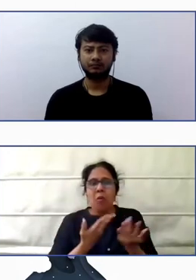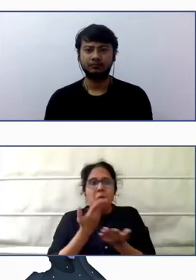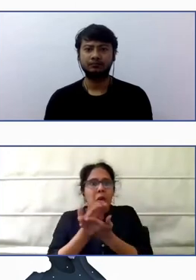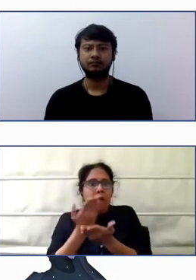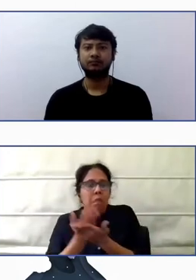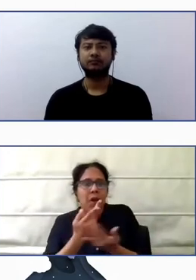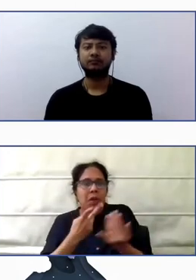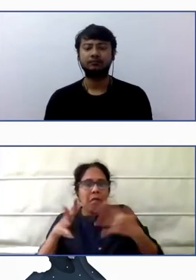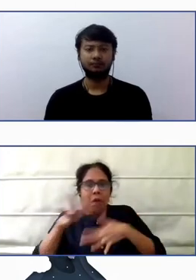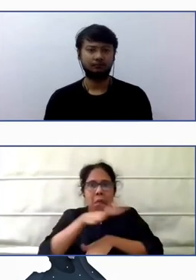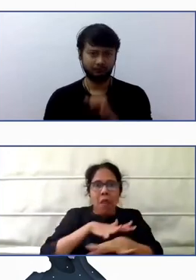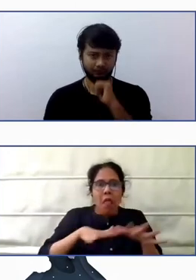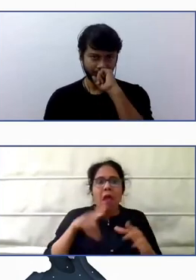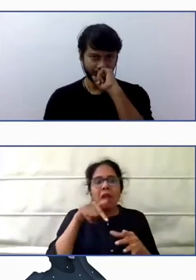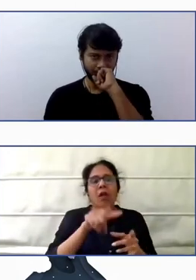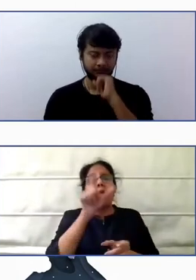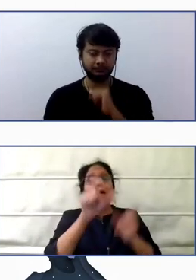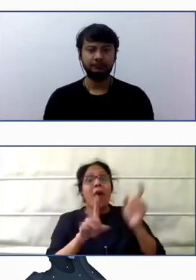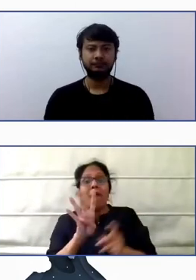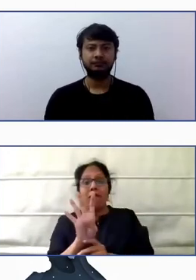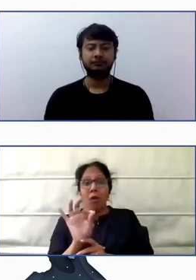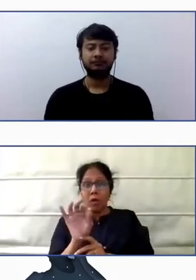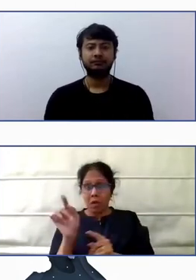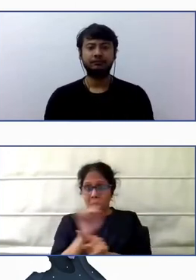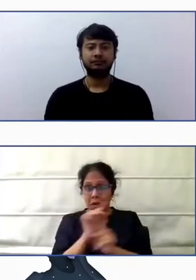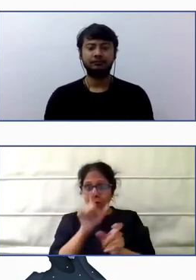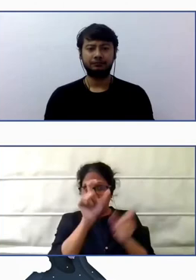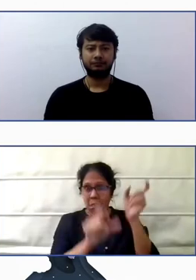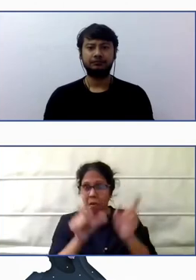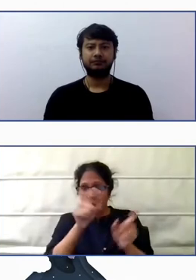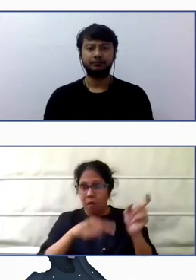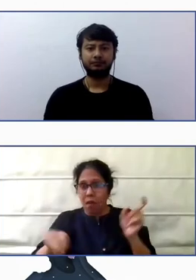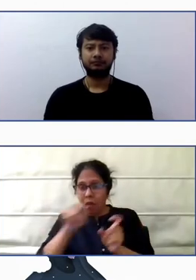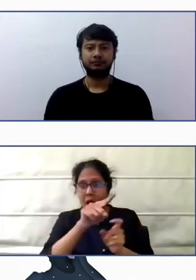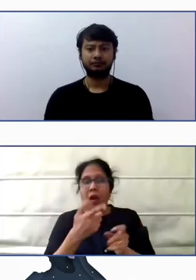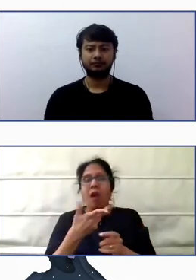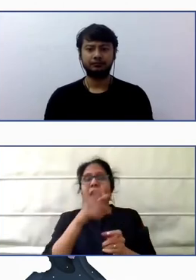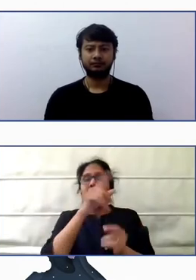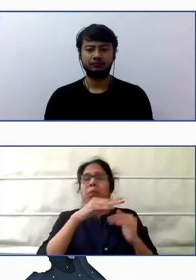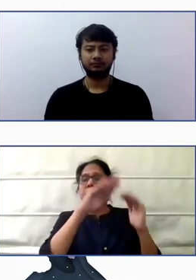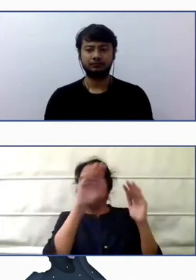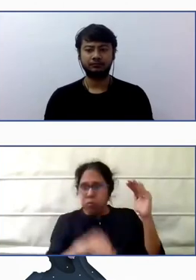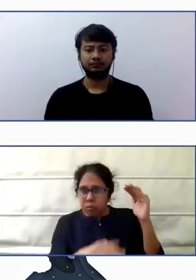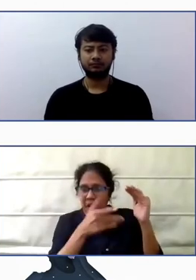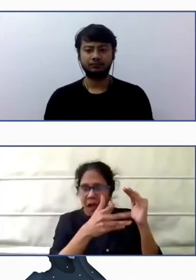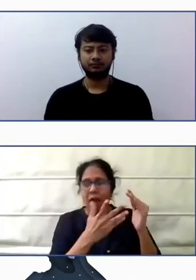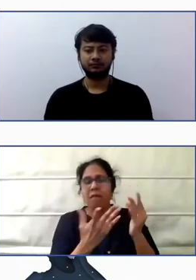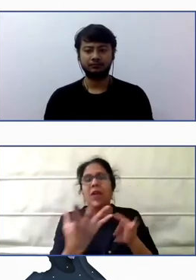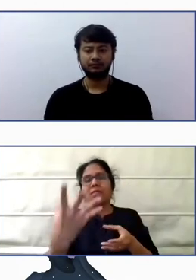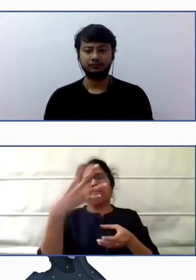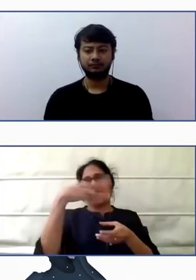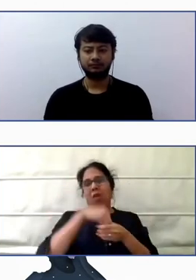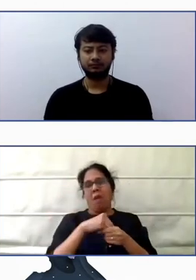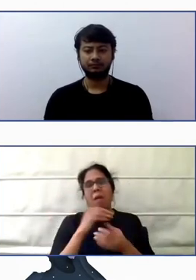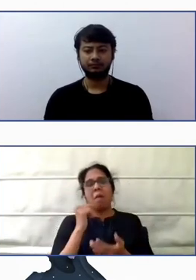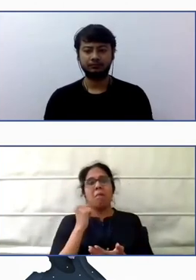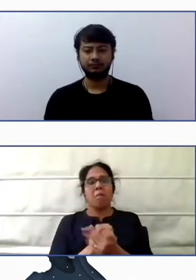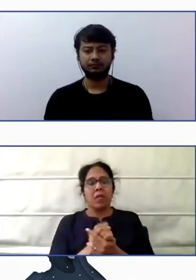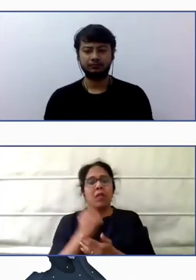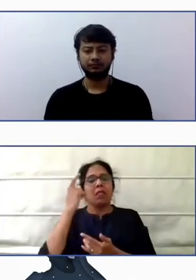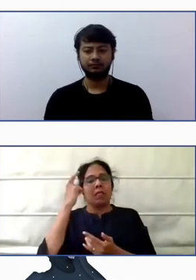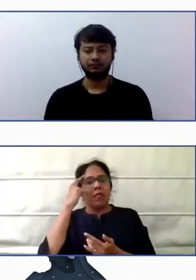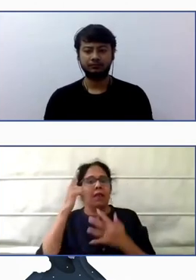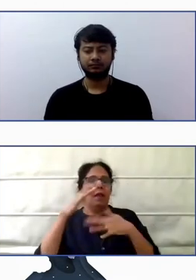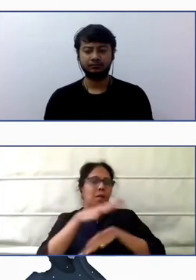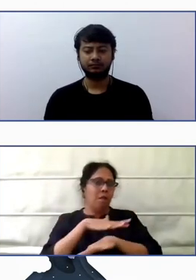at the rest 40% of the population that is underserved in many ways, and I think we need to.